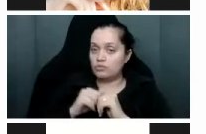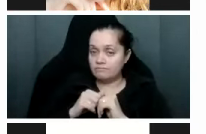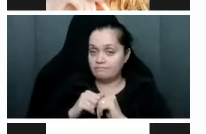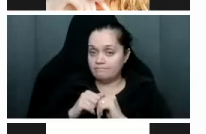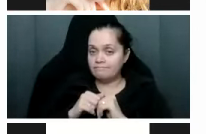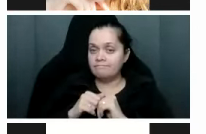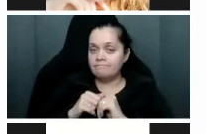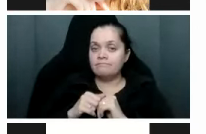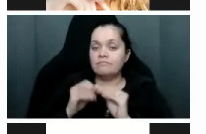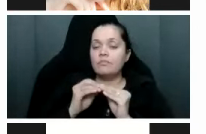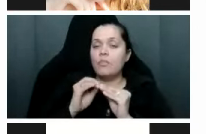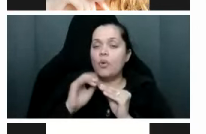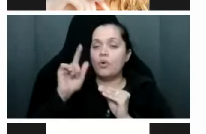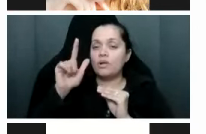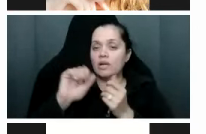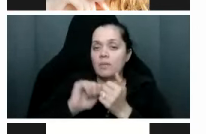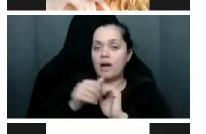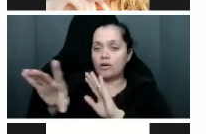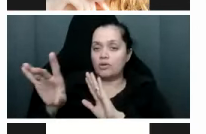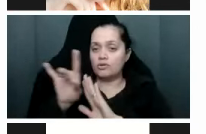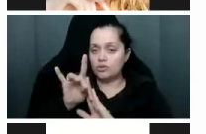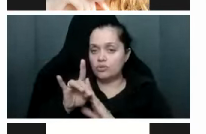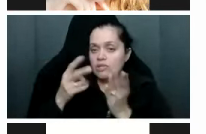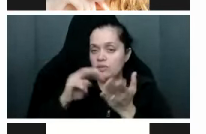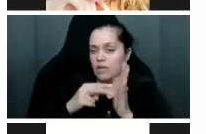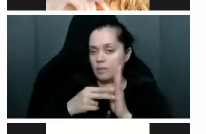More later about how you choose and what that is.